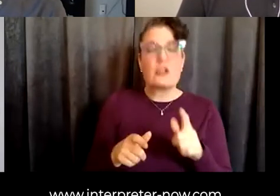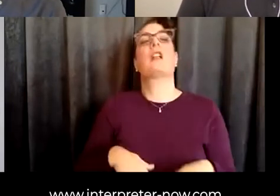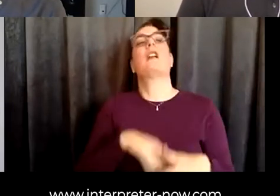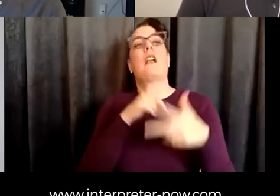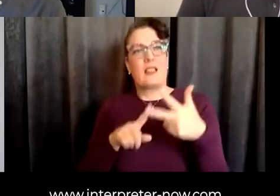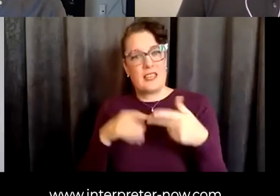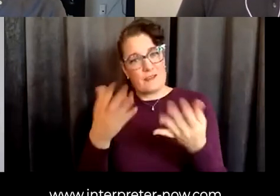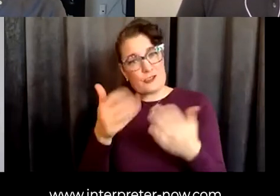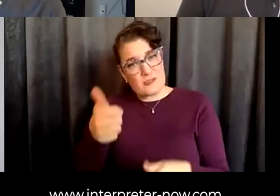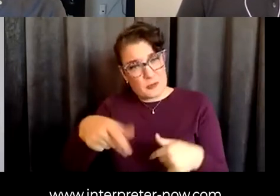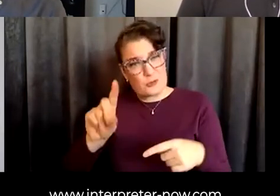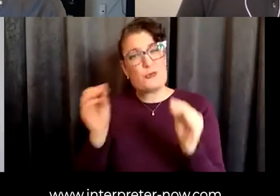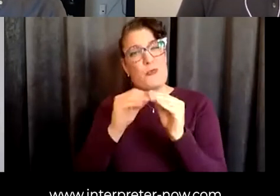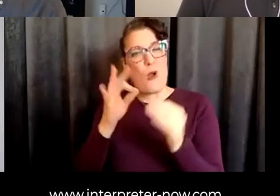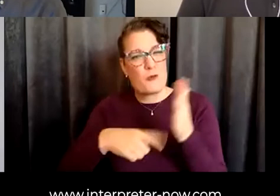need.